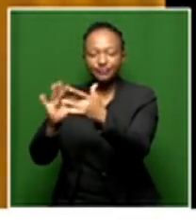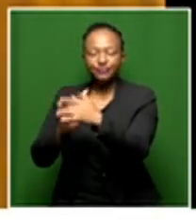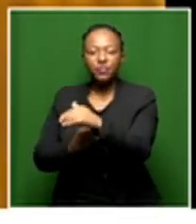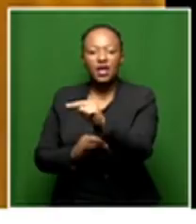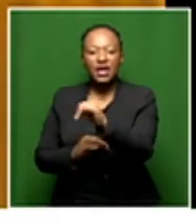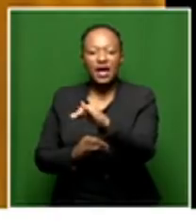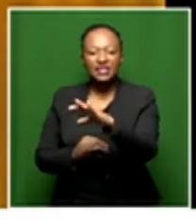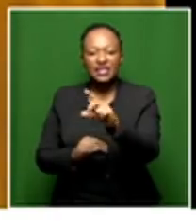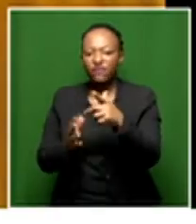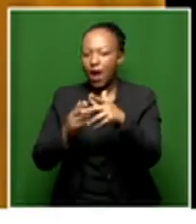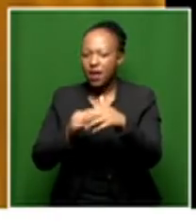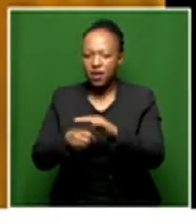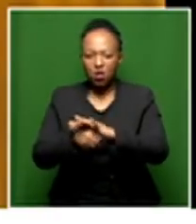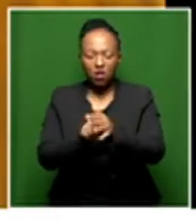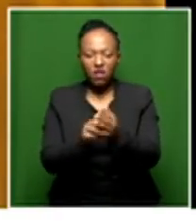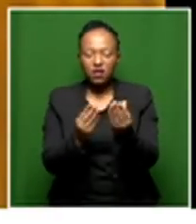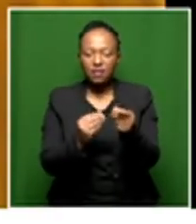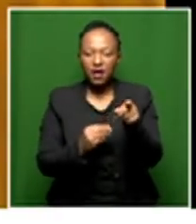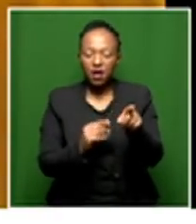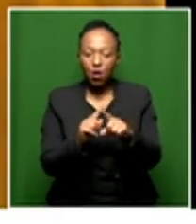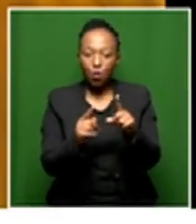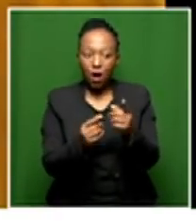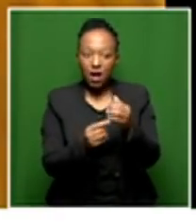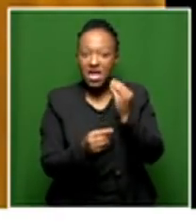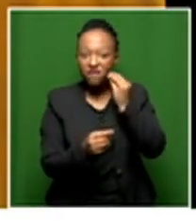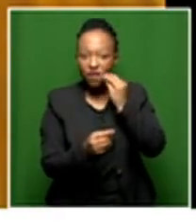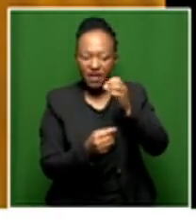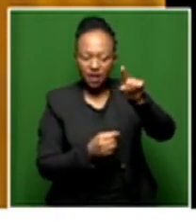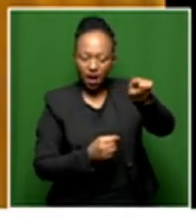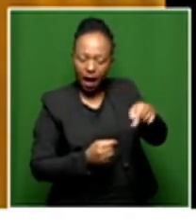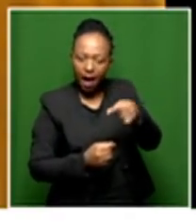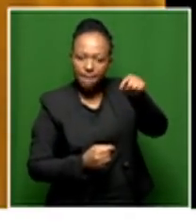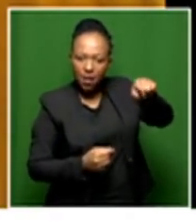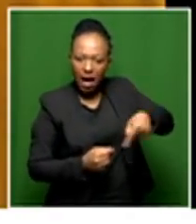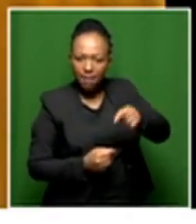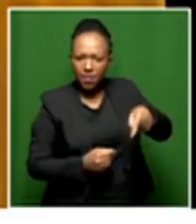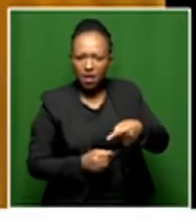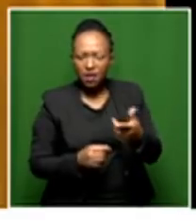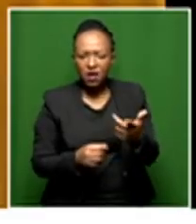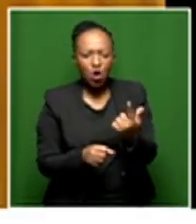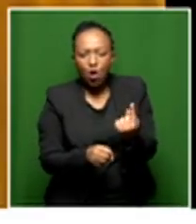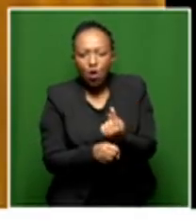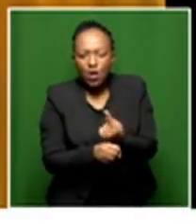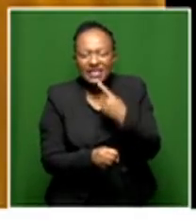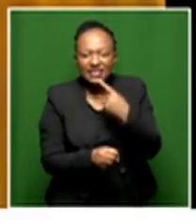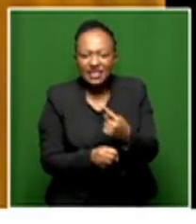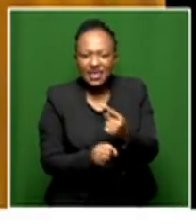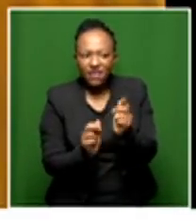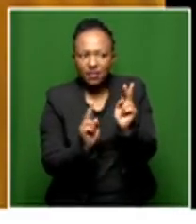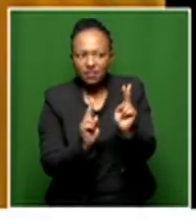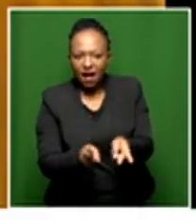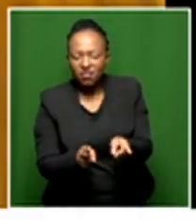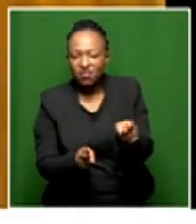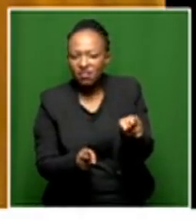COVID-19 admission they get. So, you know, the data that comes through to us doesn't always say if the death